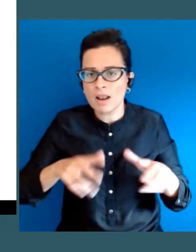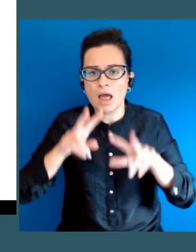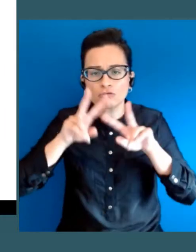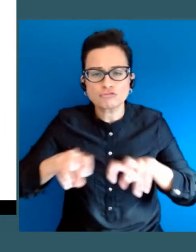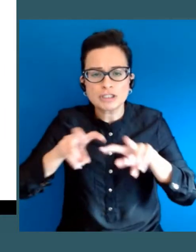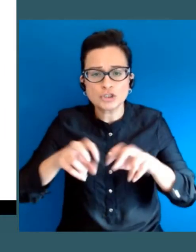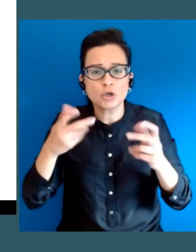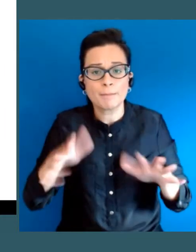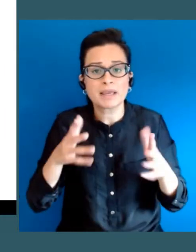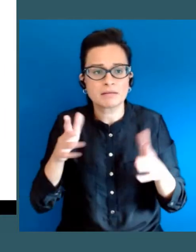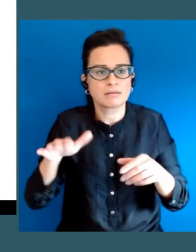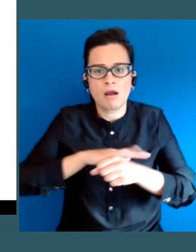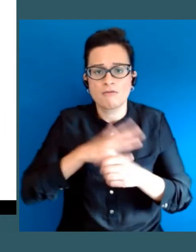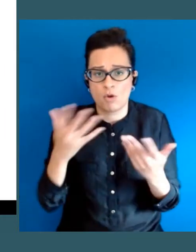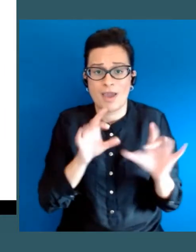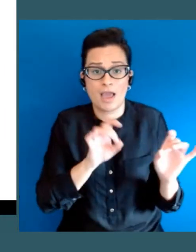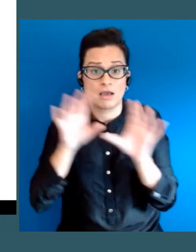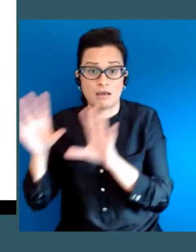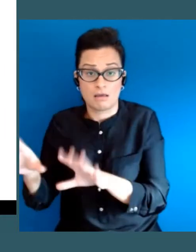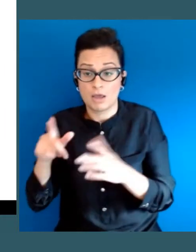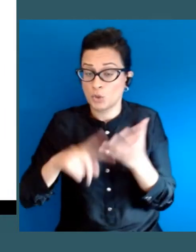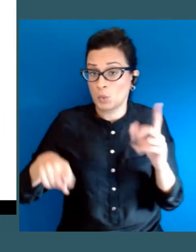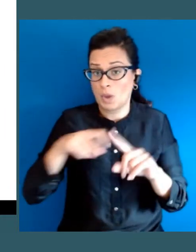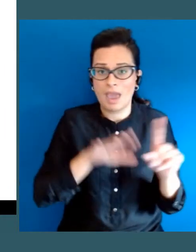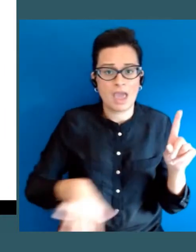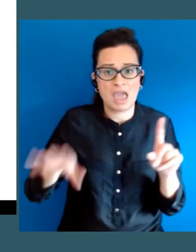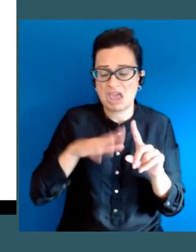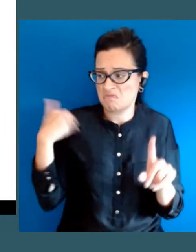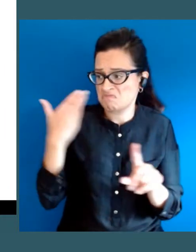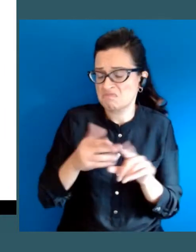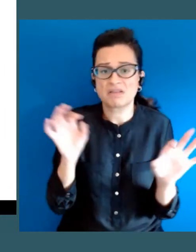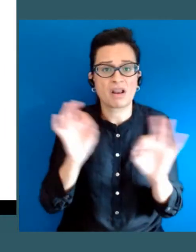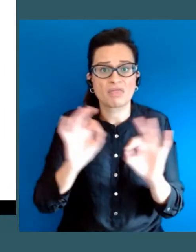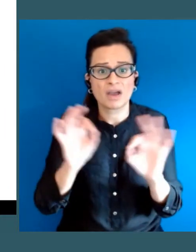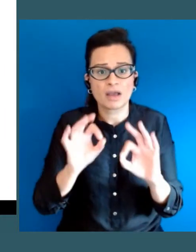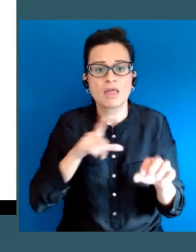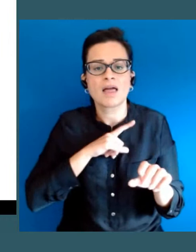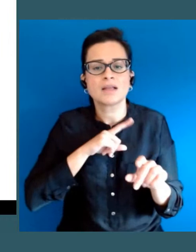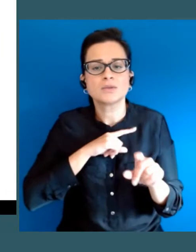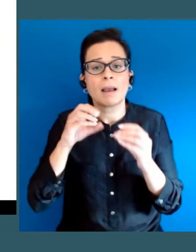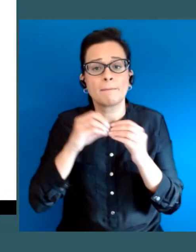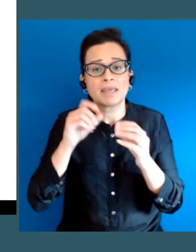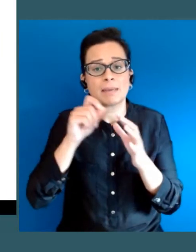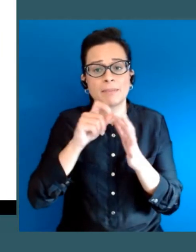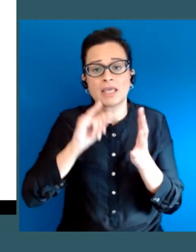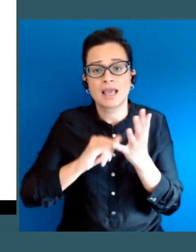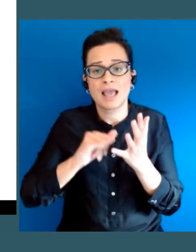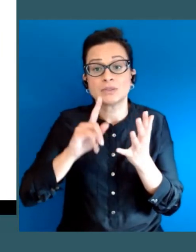nothing had been done in the UK. And so that's why we did this BPSU study to try to identify it.